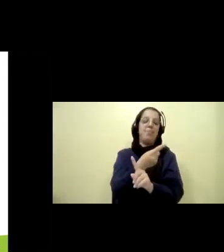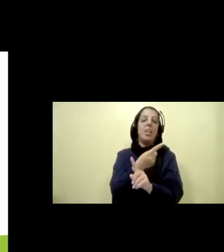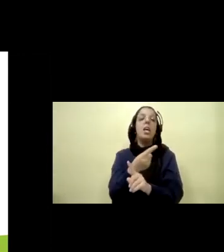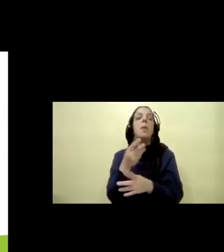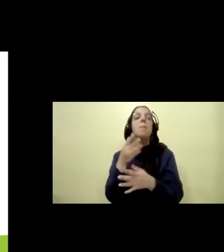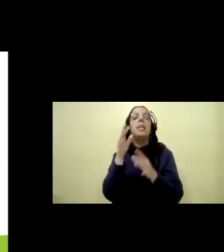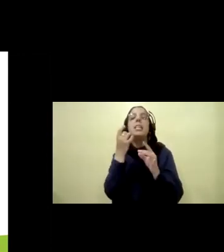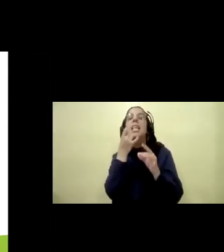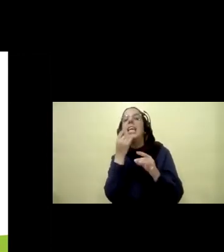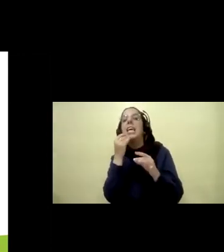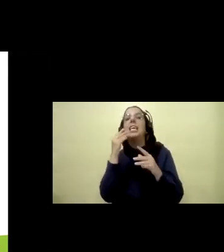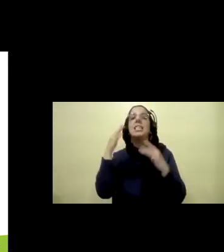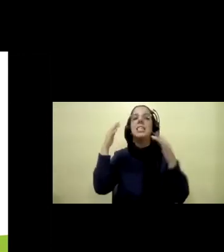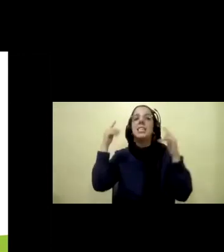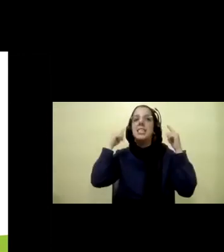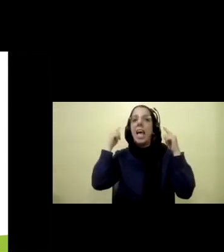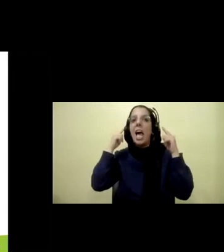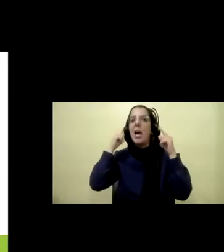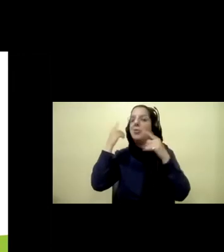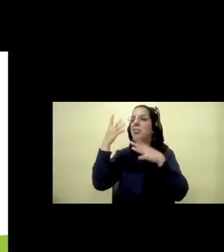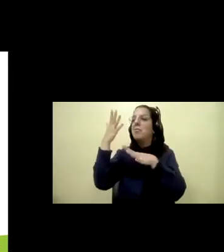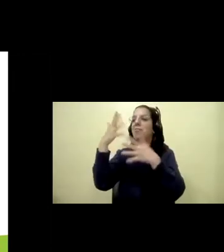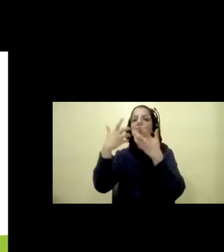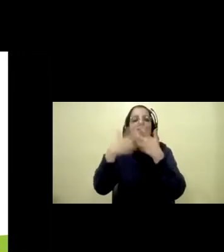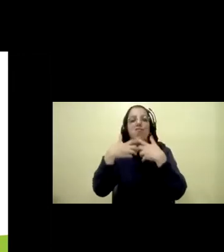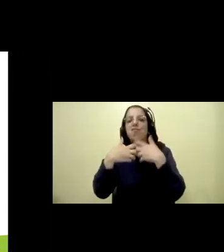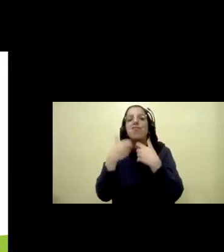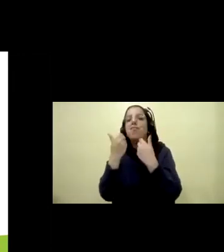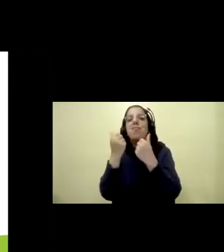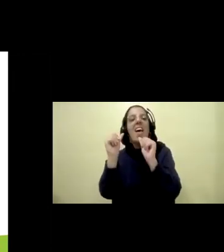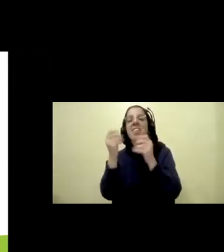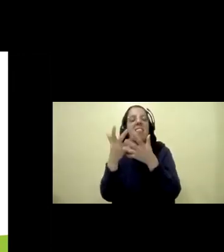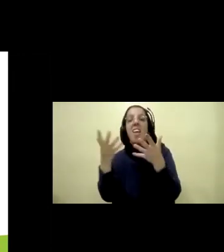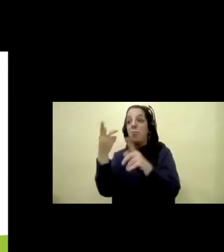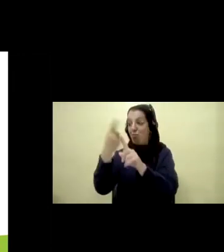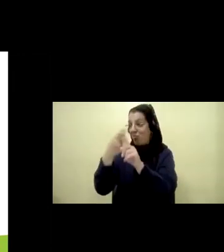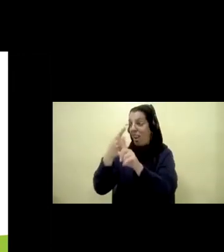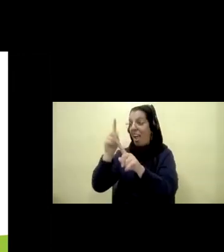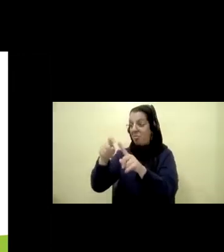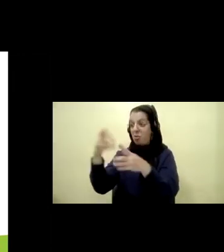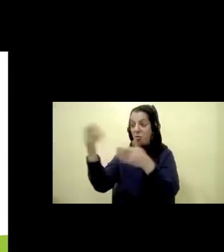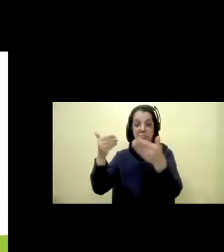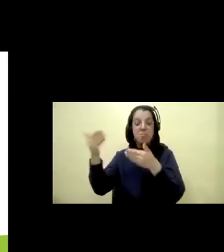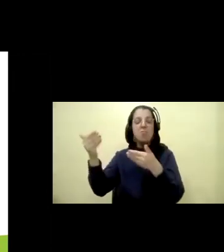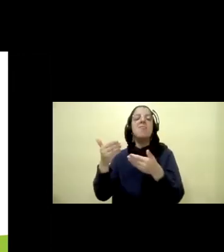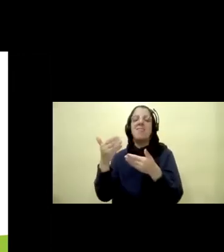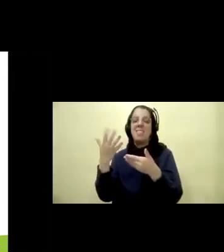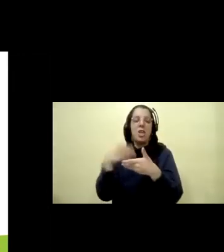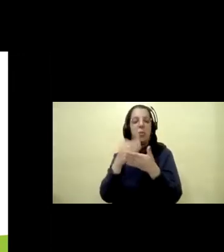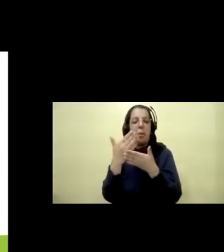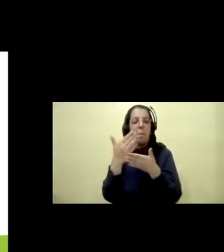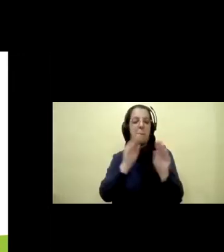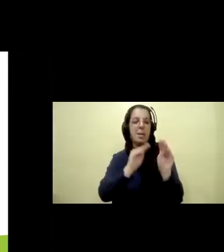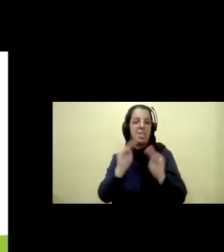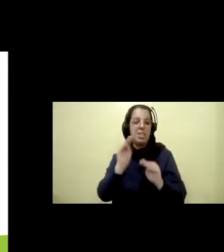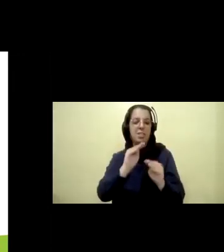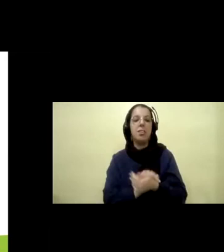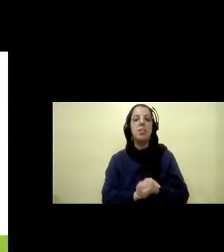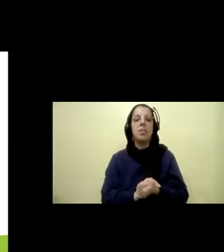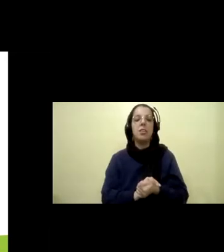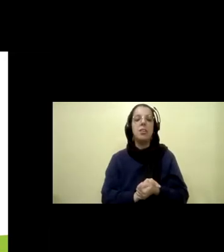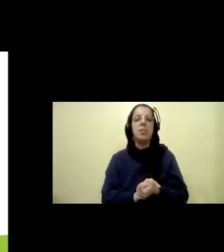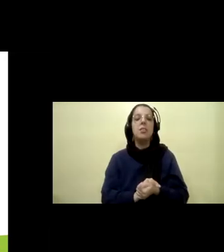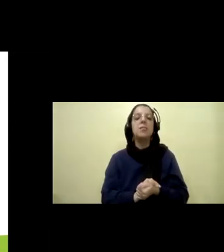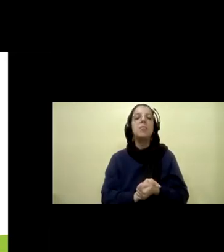sound, things like that will go in the budget. So the extent to which the proposed project will engage and include local